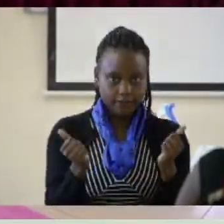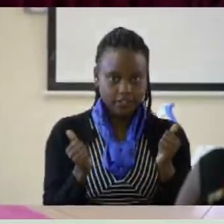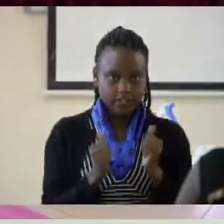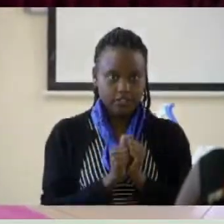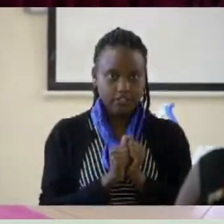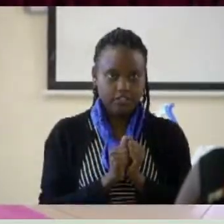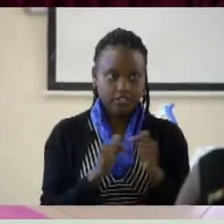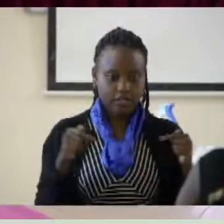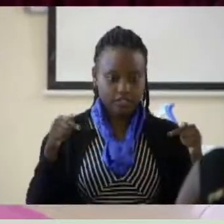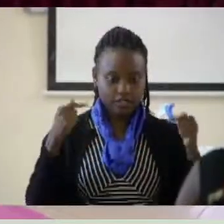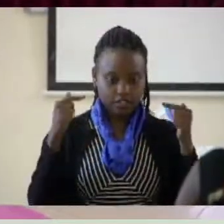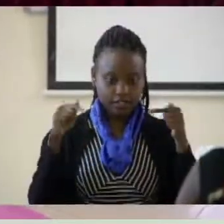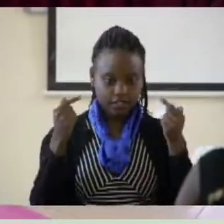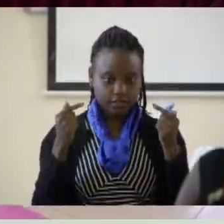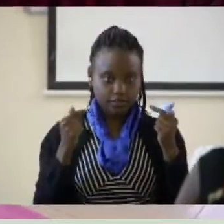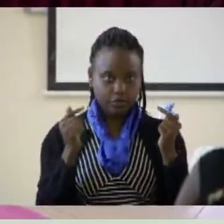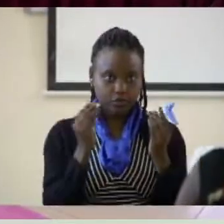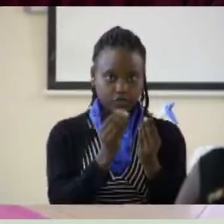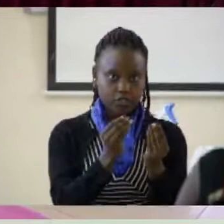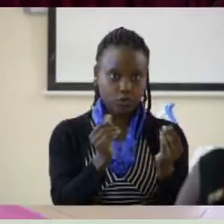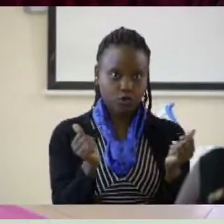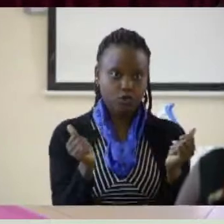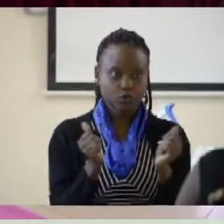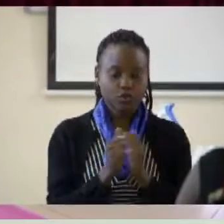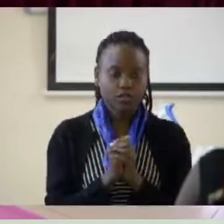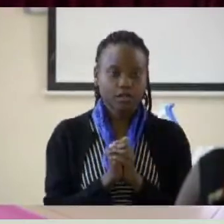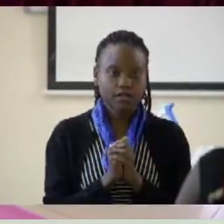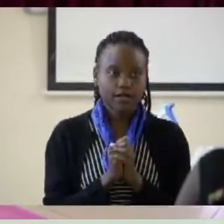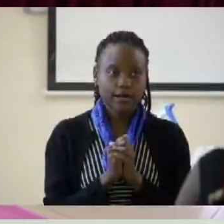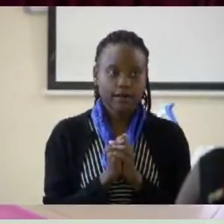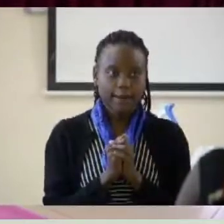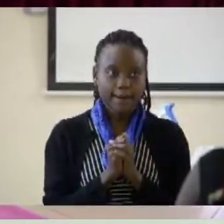dispute resolution, for